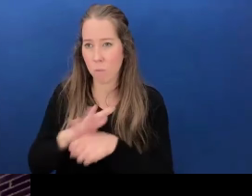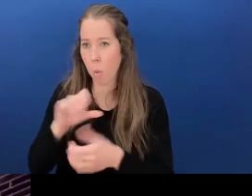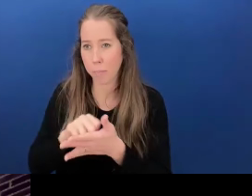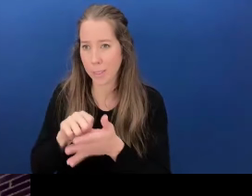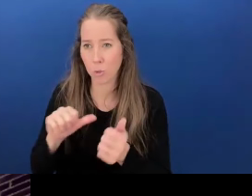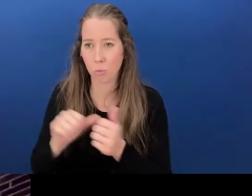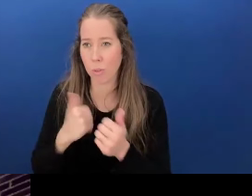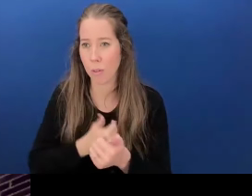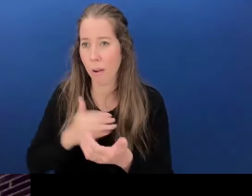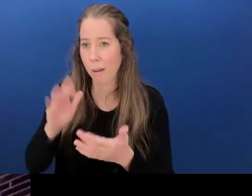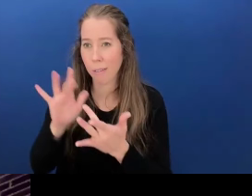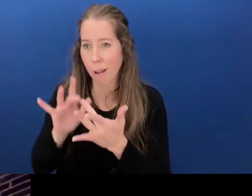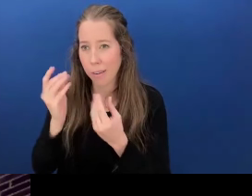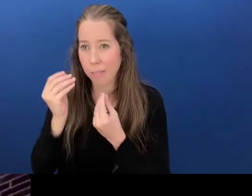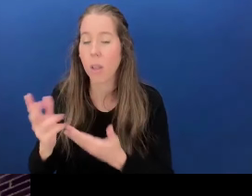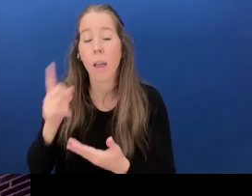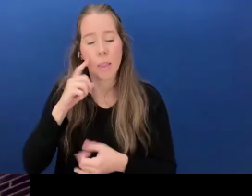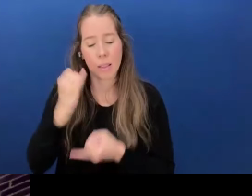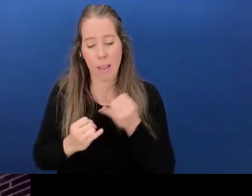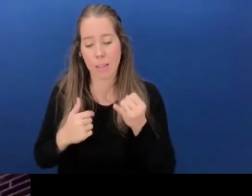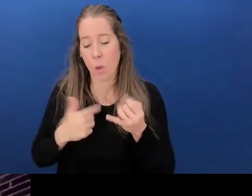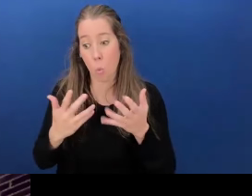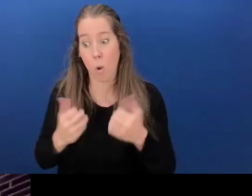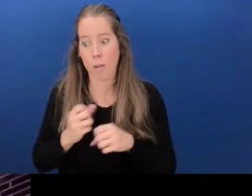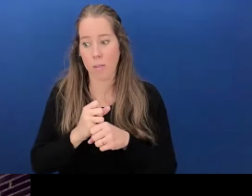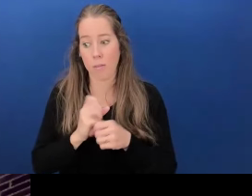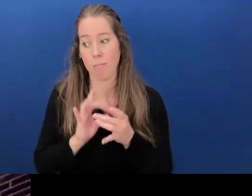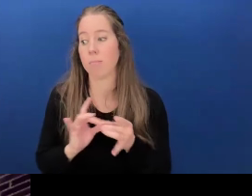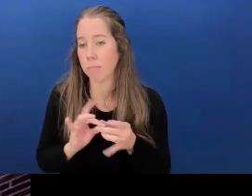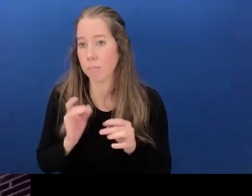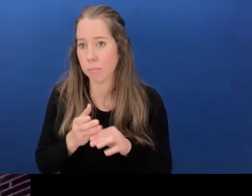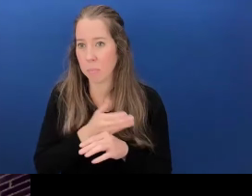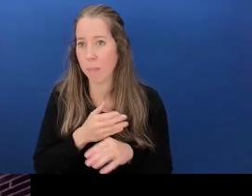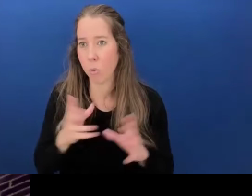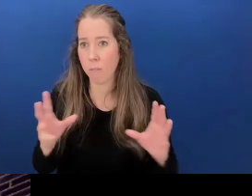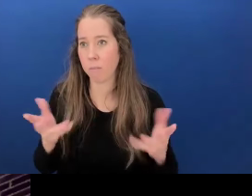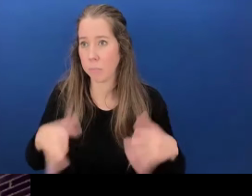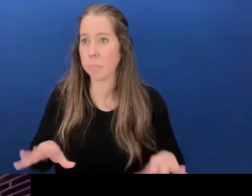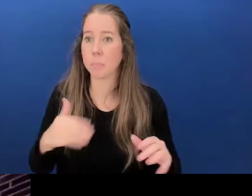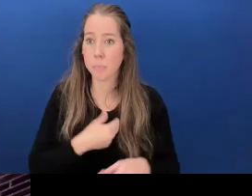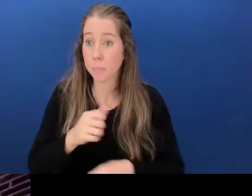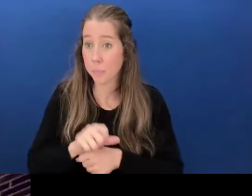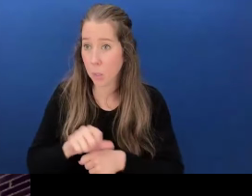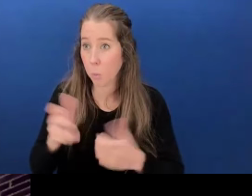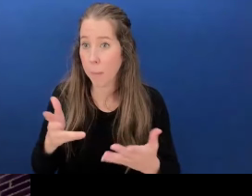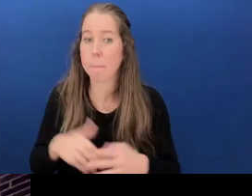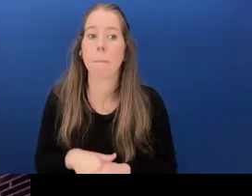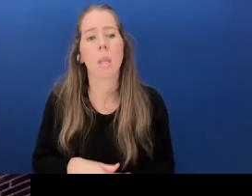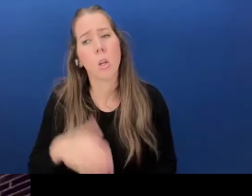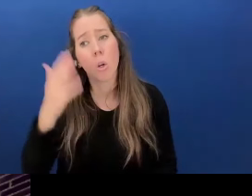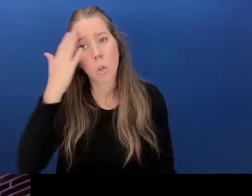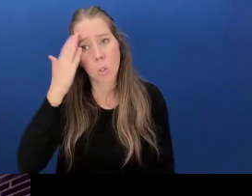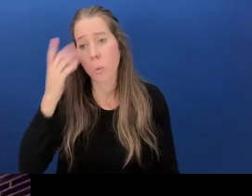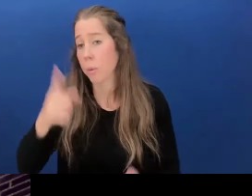I think some of the last things that I just want to make sure that I mention in the work that we do is, you know, there are